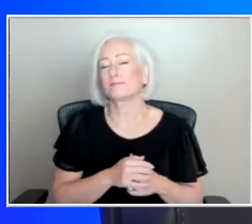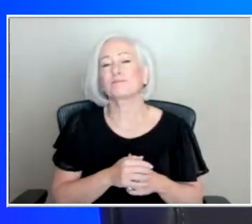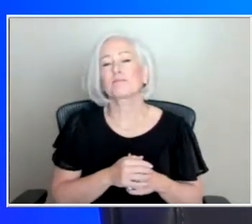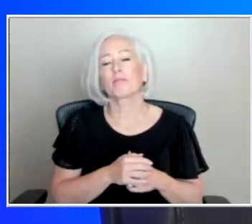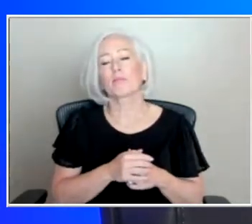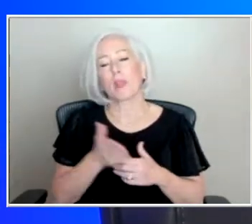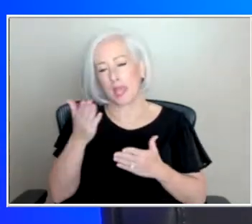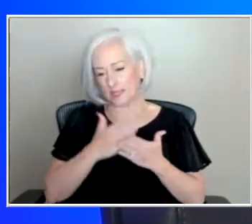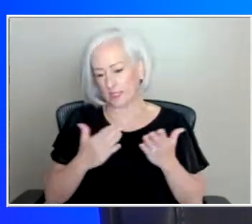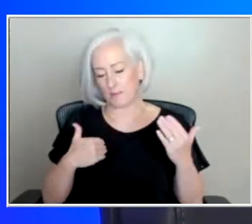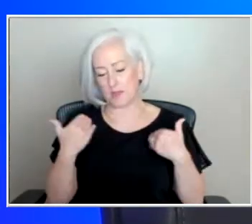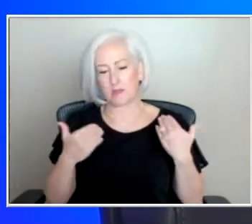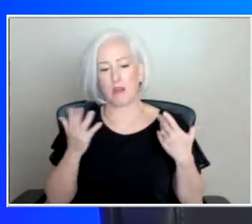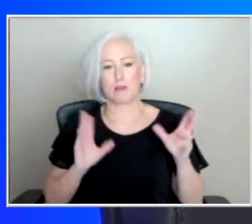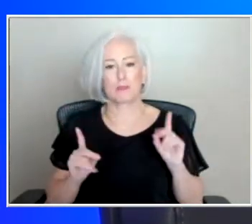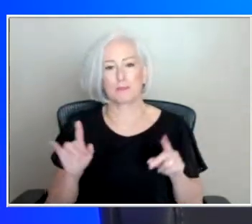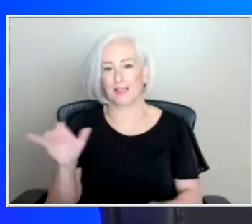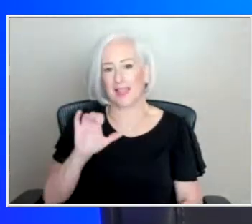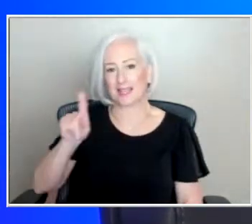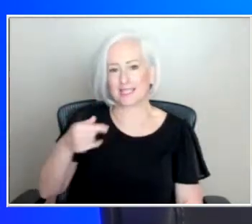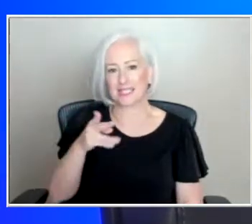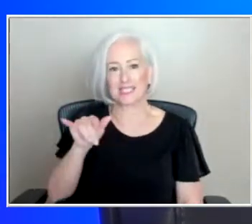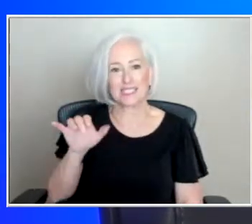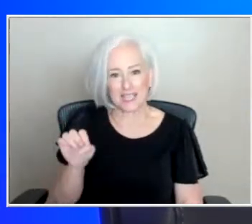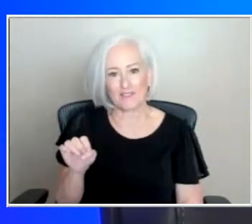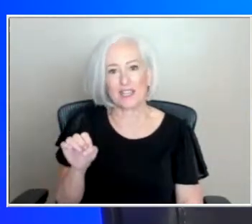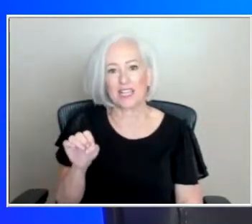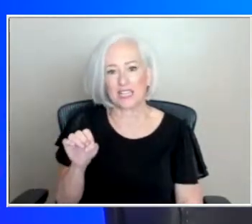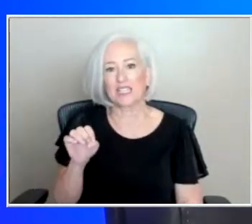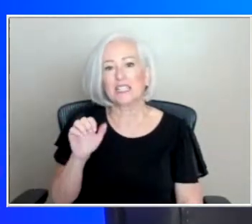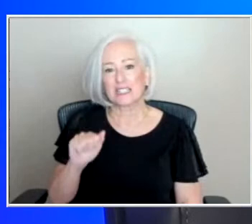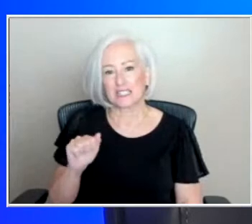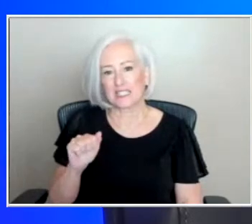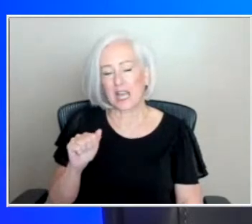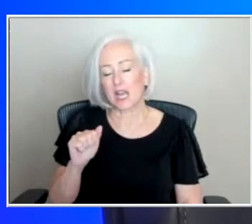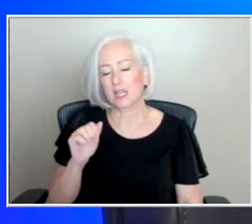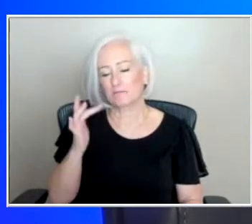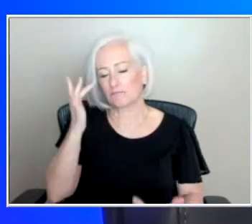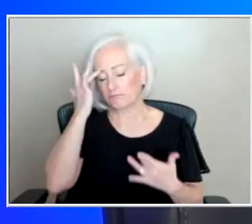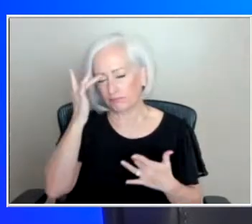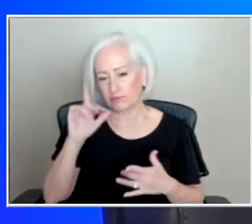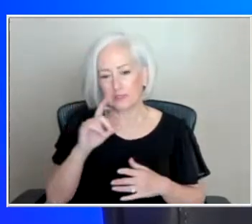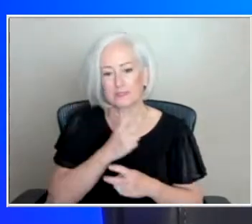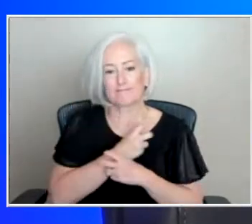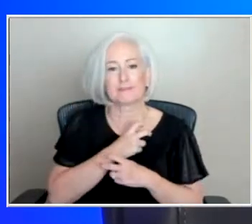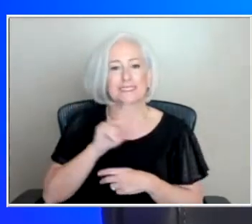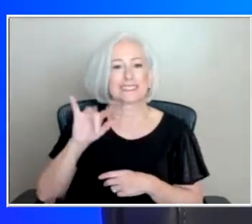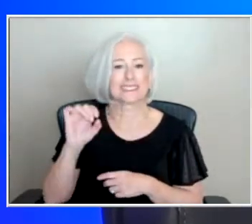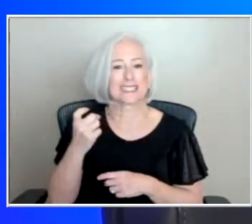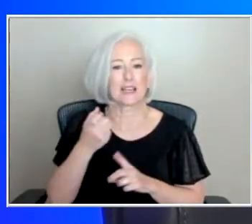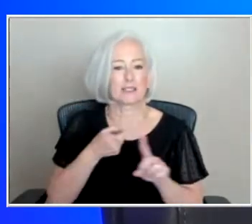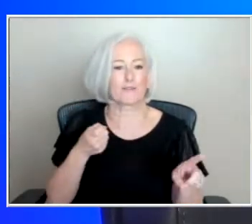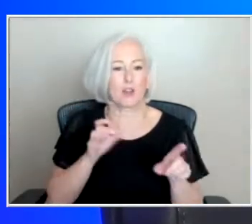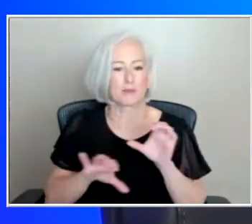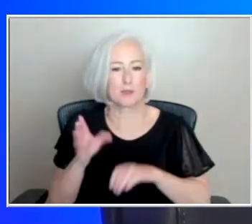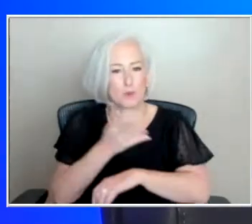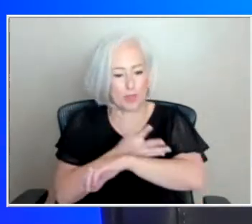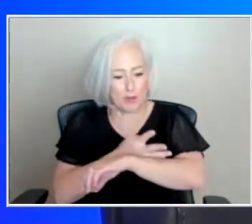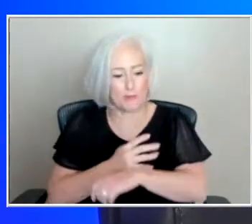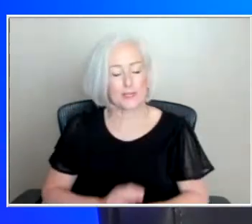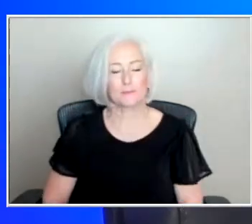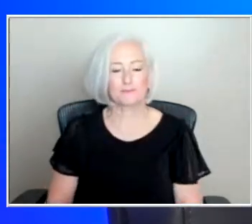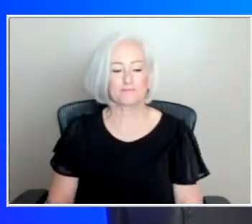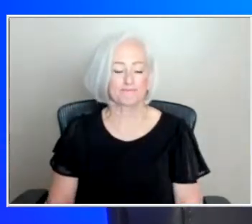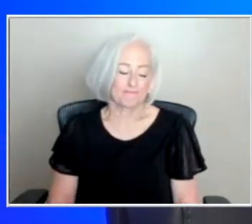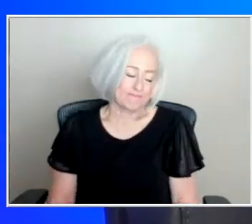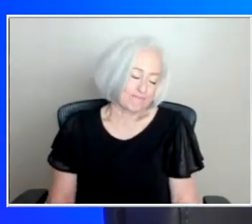are like Stephanie, could get significant toxicities from the chemotherapy. So it just depends